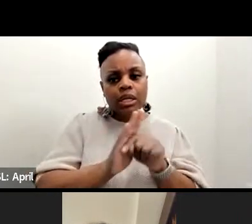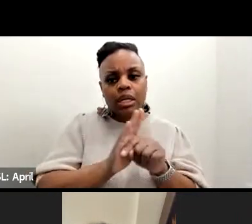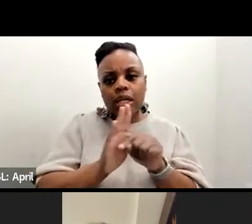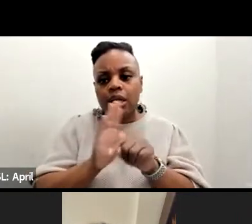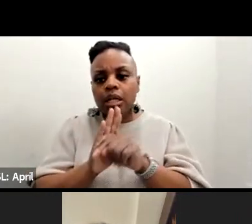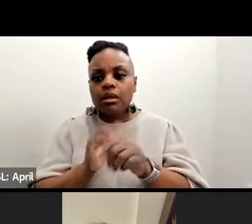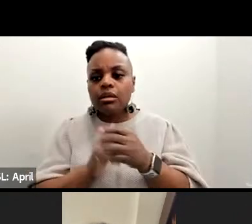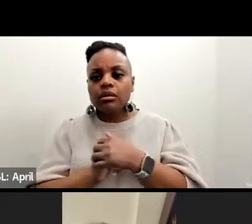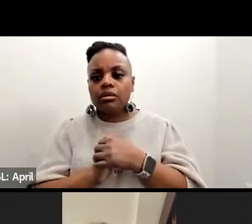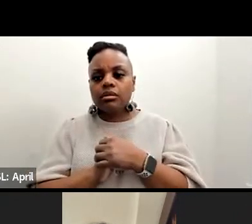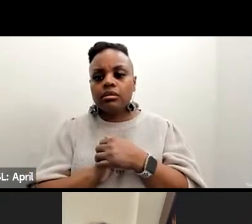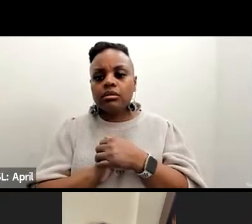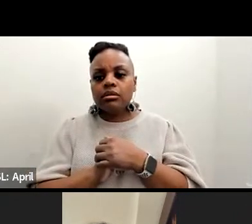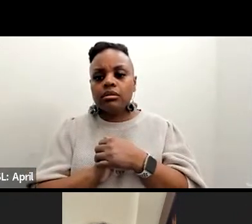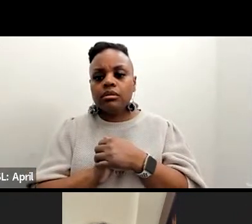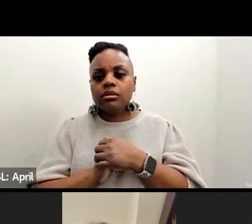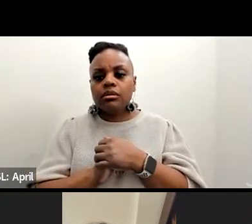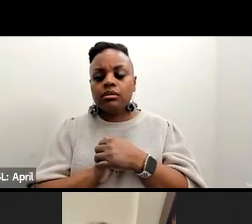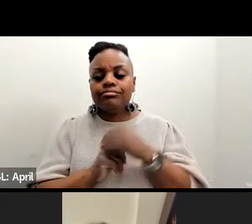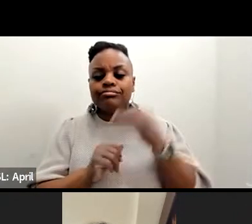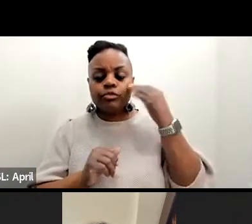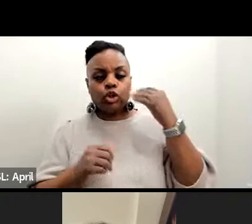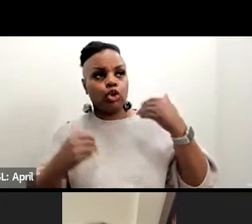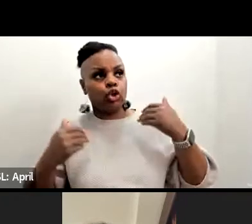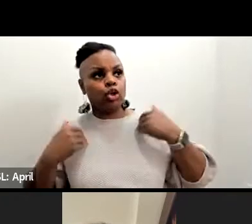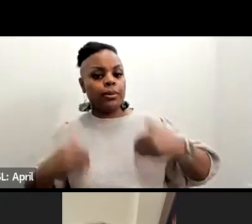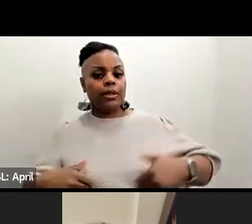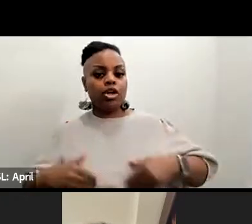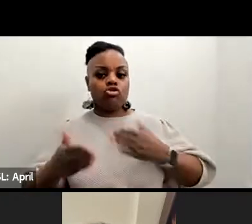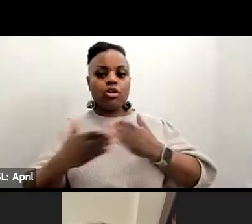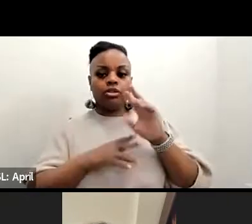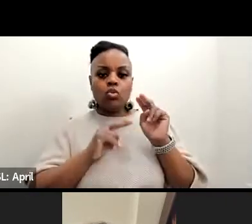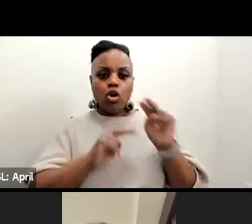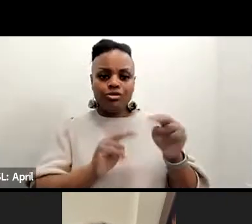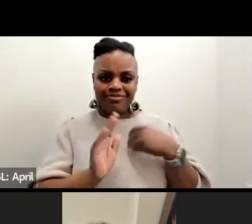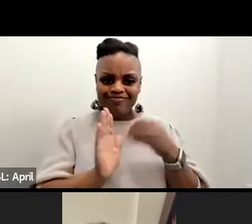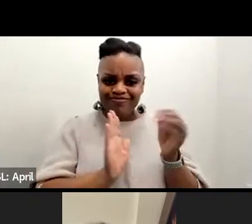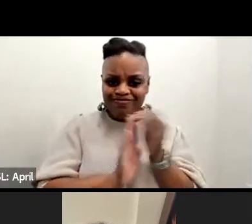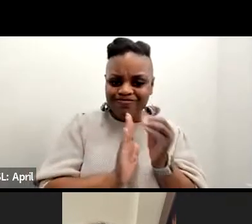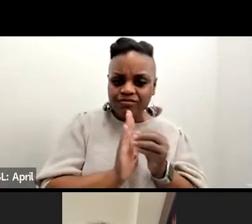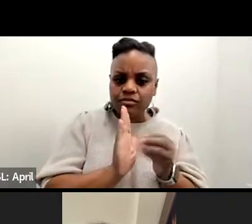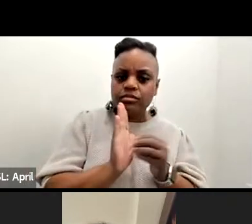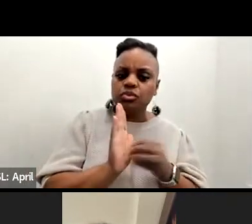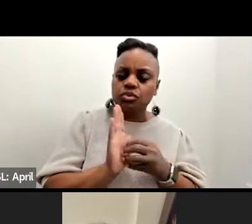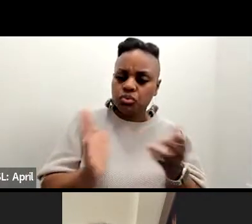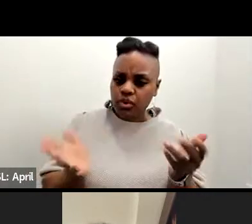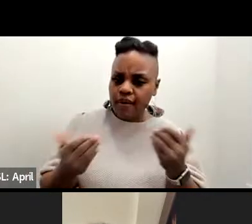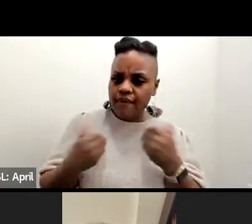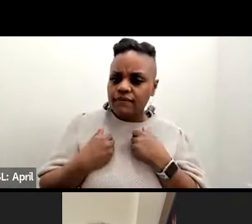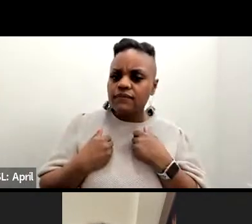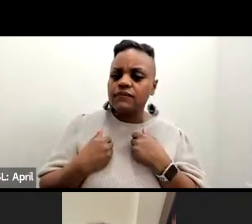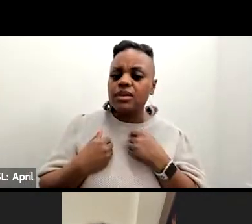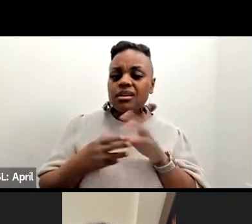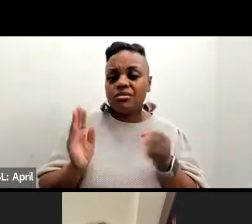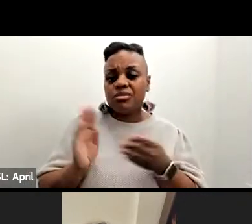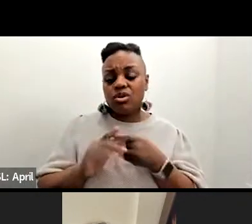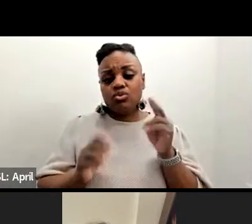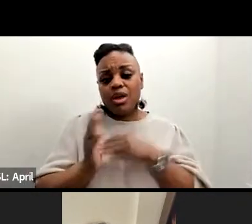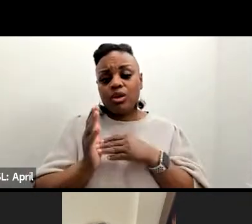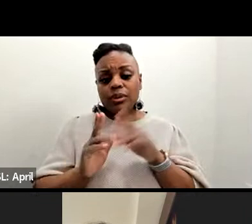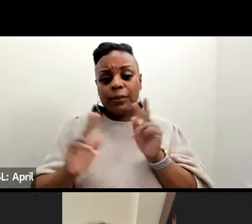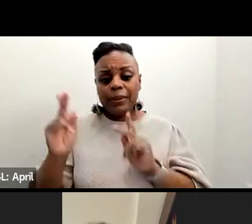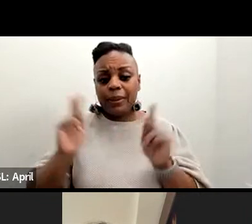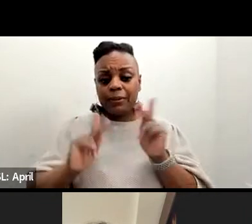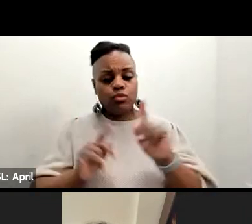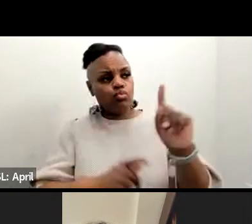killed. People were killed in different ways. So like we're upwards of 1,000 people who have been who were just like killed by arms by the Egyptian state. In